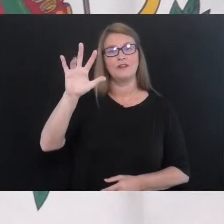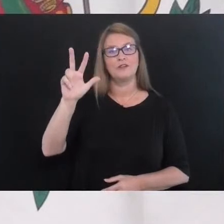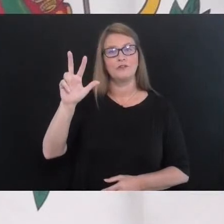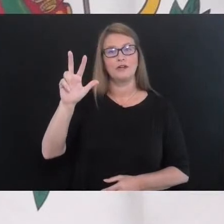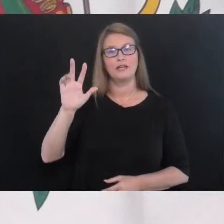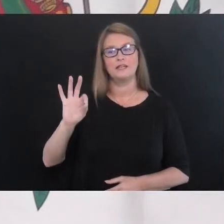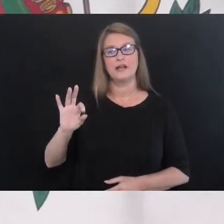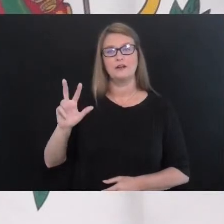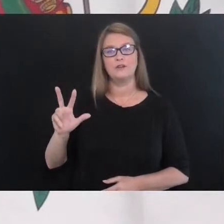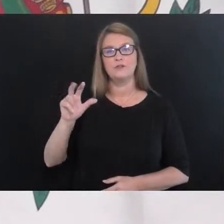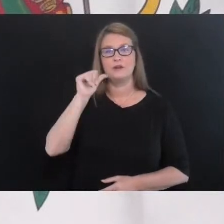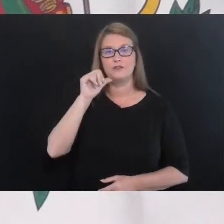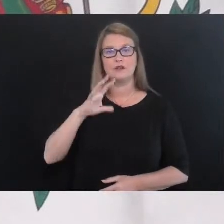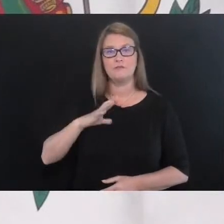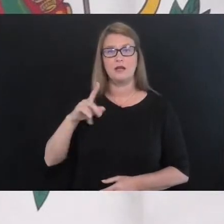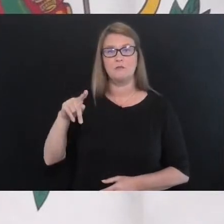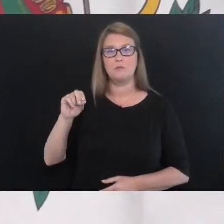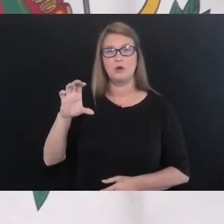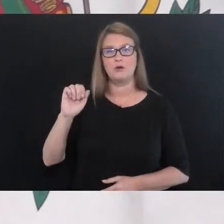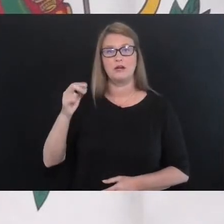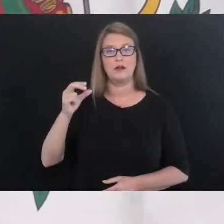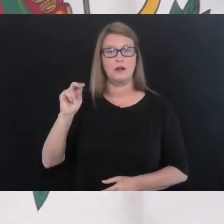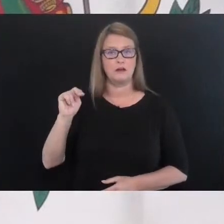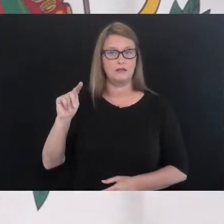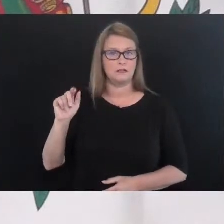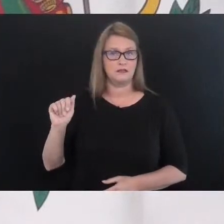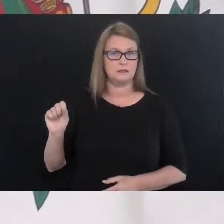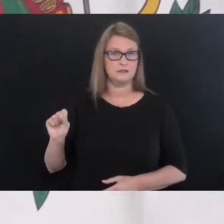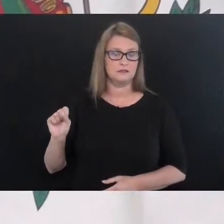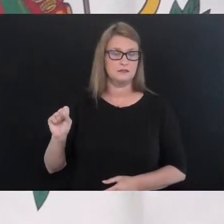death, a 93-year-old female from Pocahontas County.